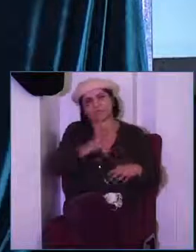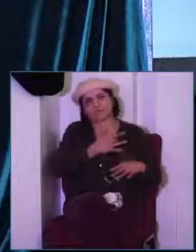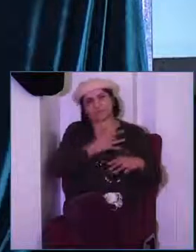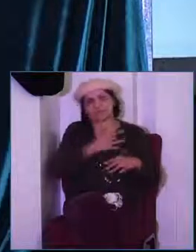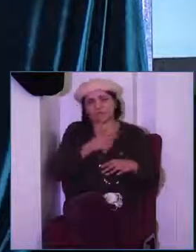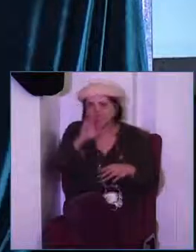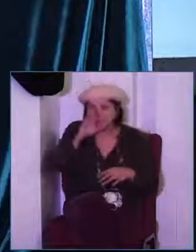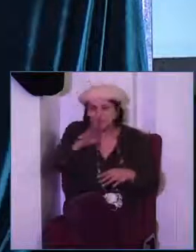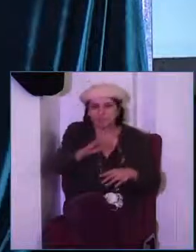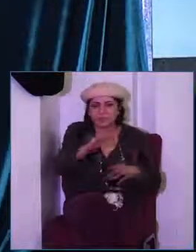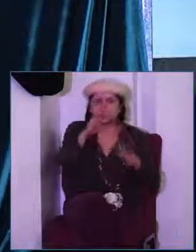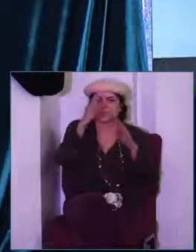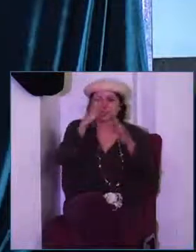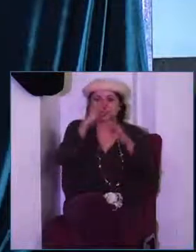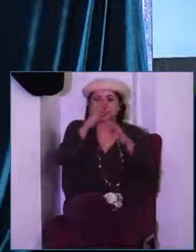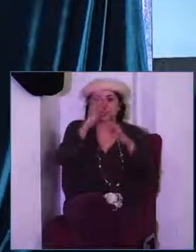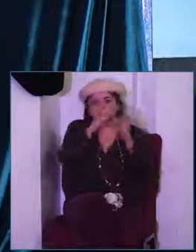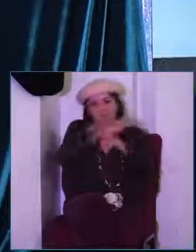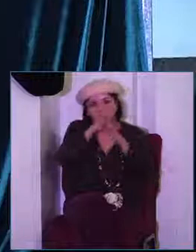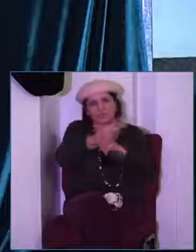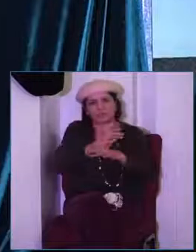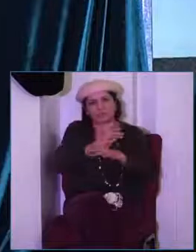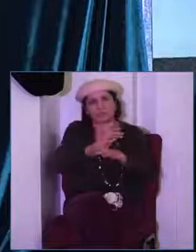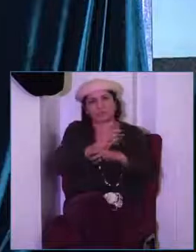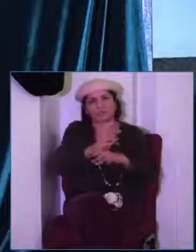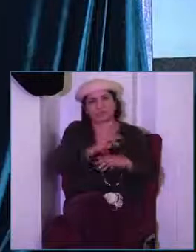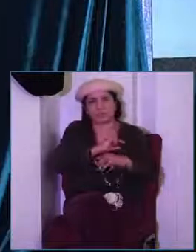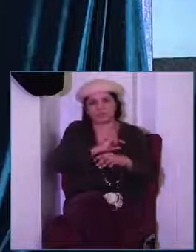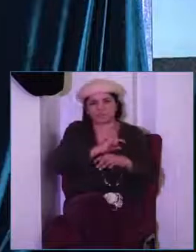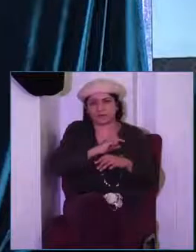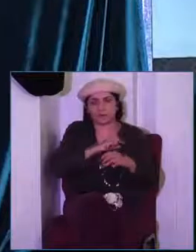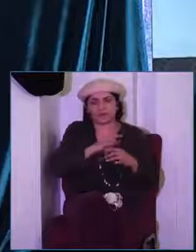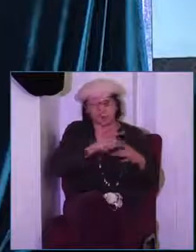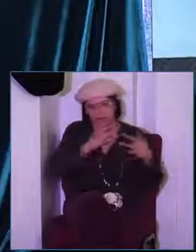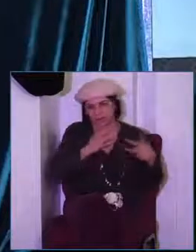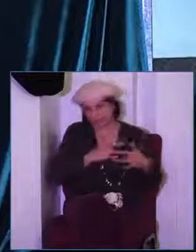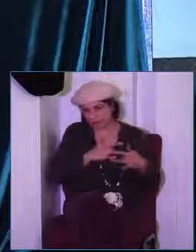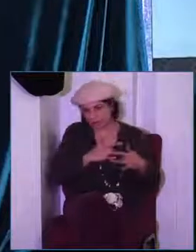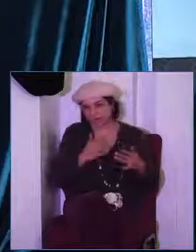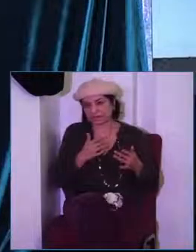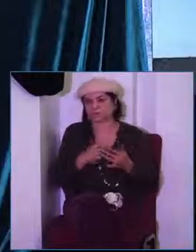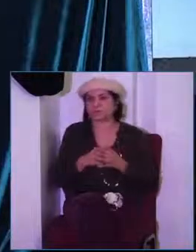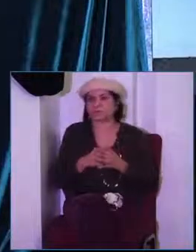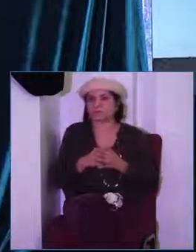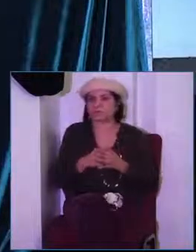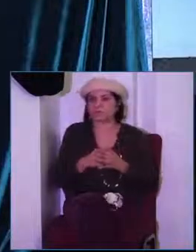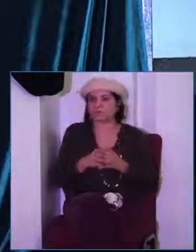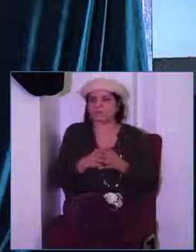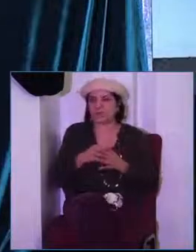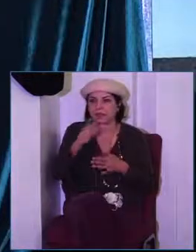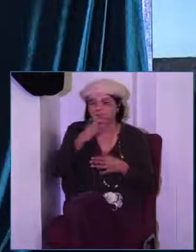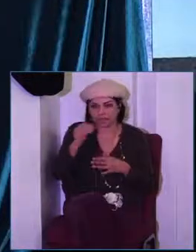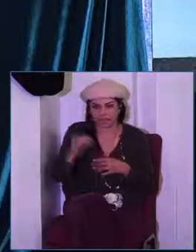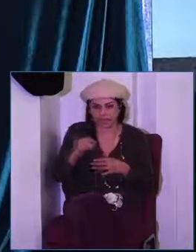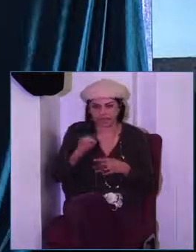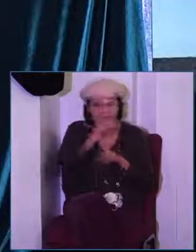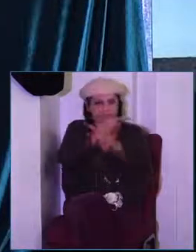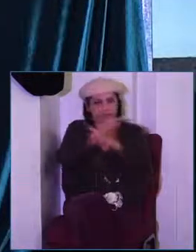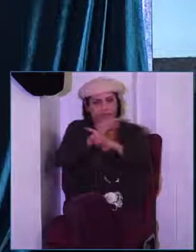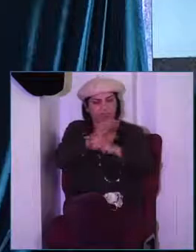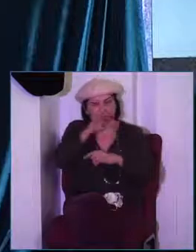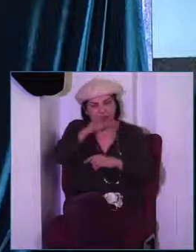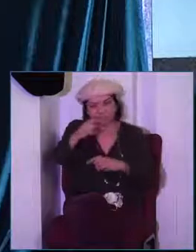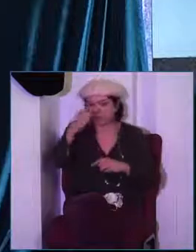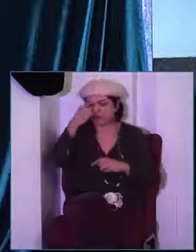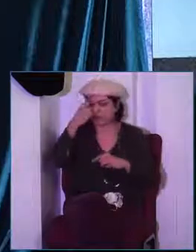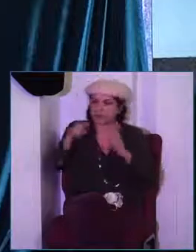that one, and the one that stands guard over your mind, when you think you're losing your mind, or maybe